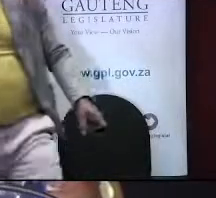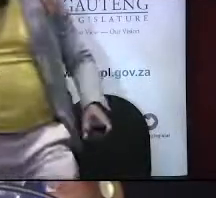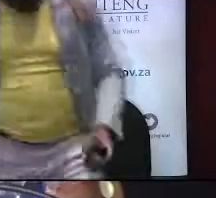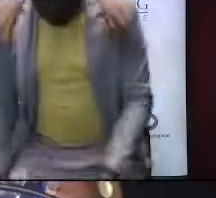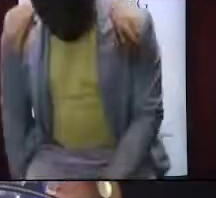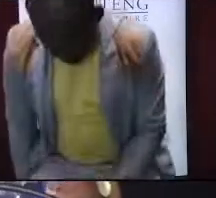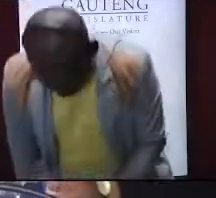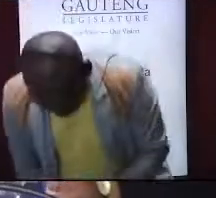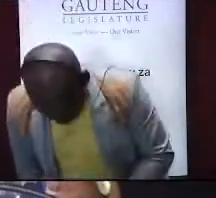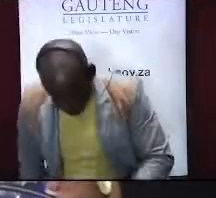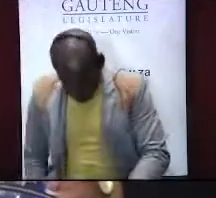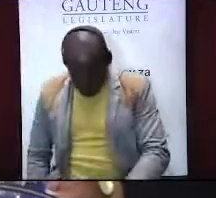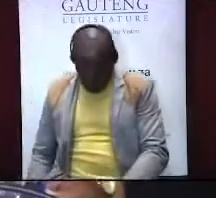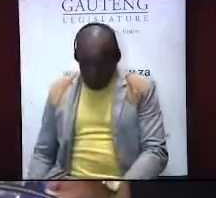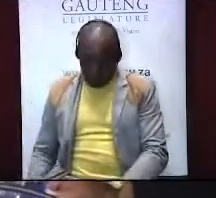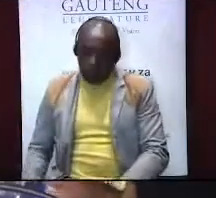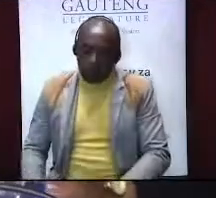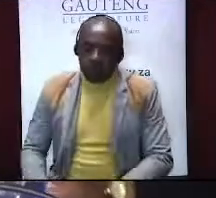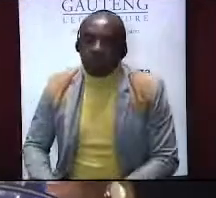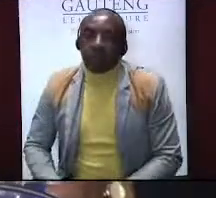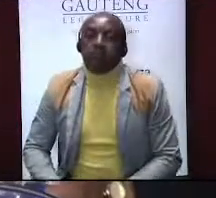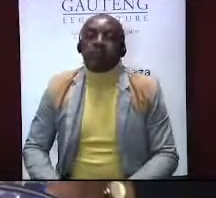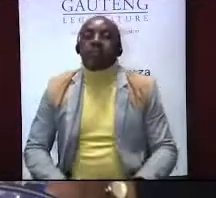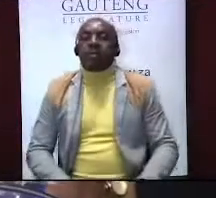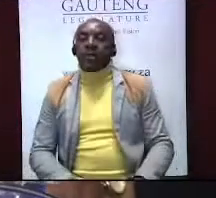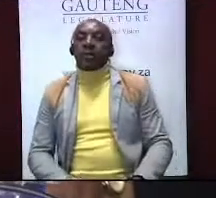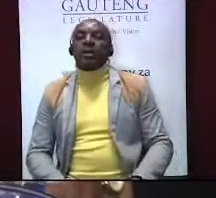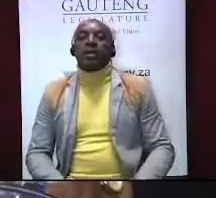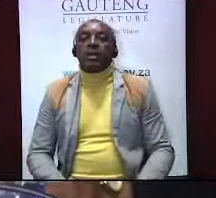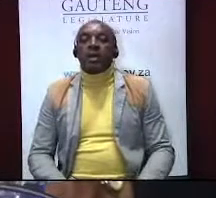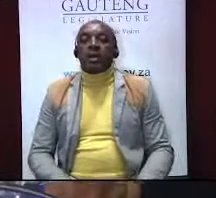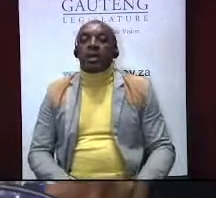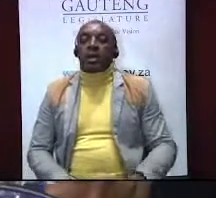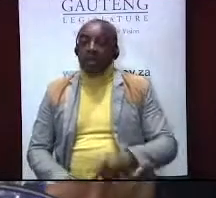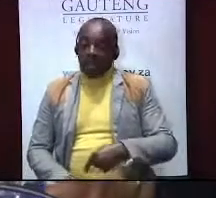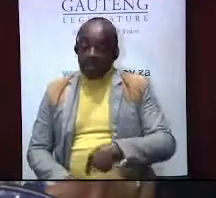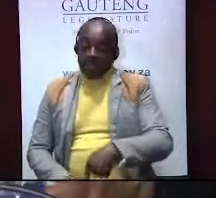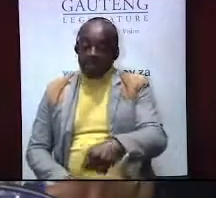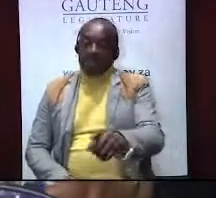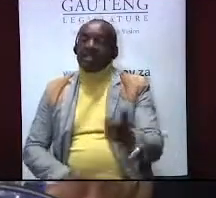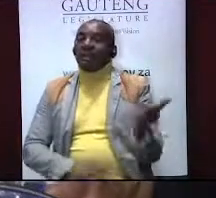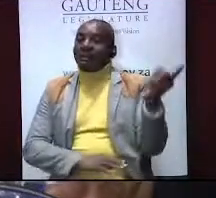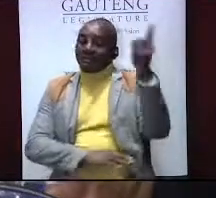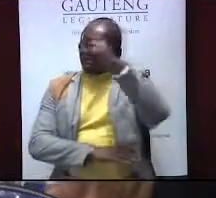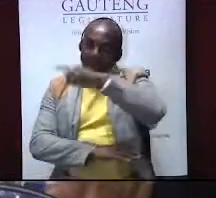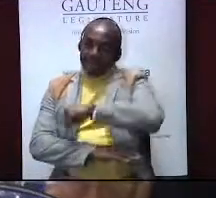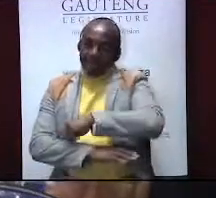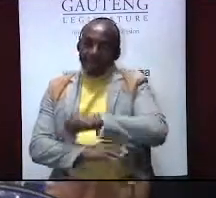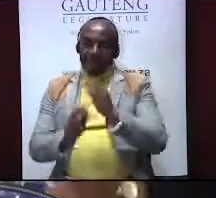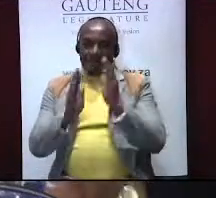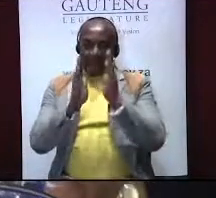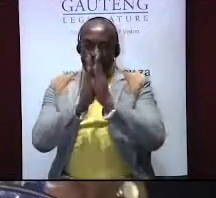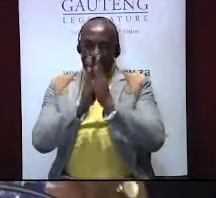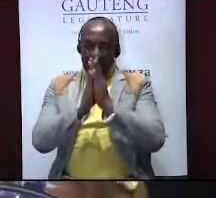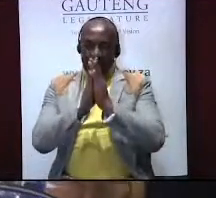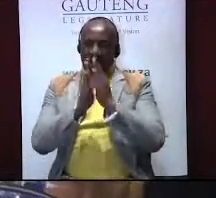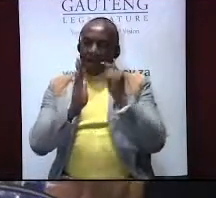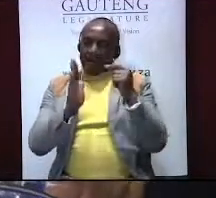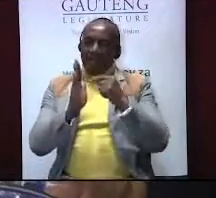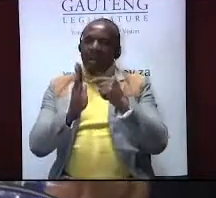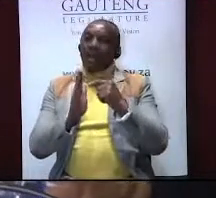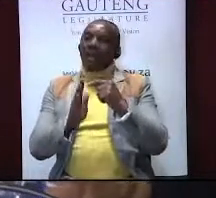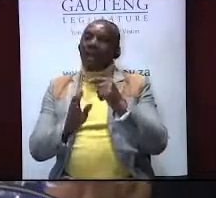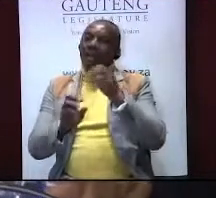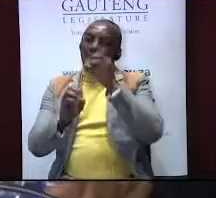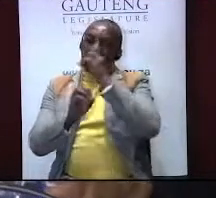these days the church is toothless. These days the church is numb.